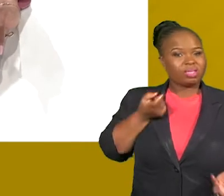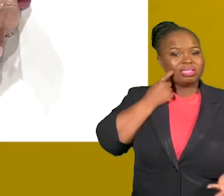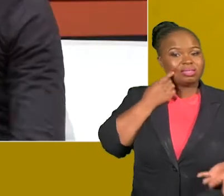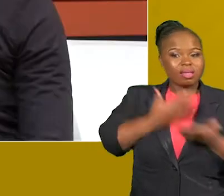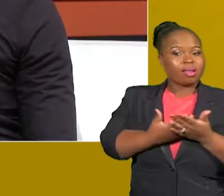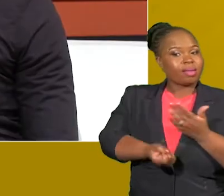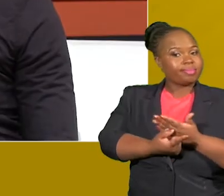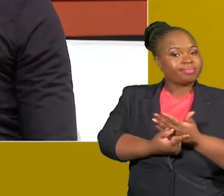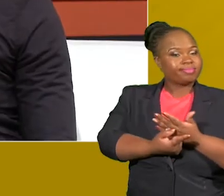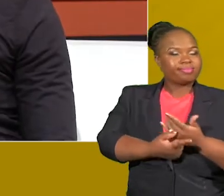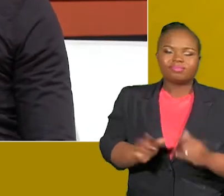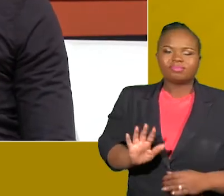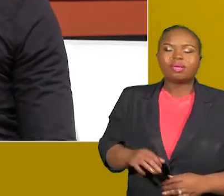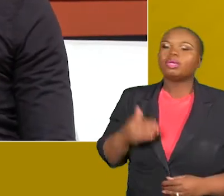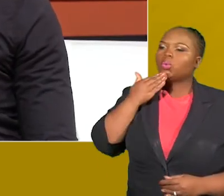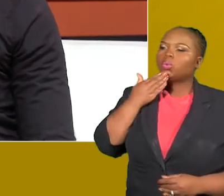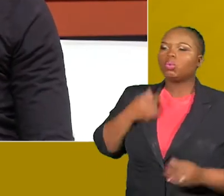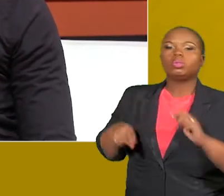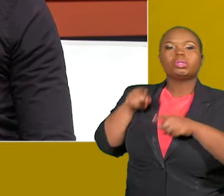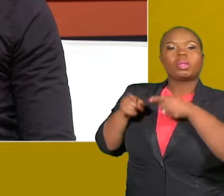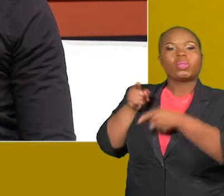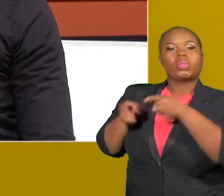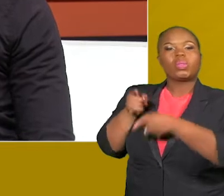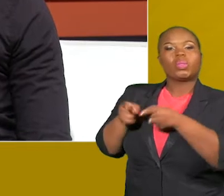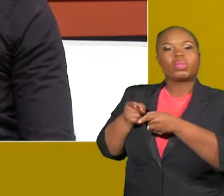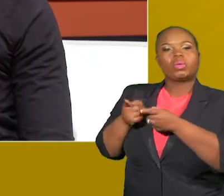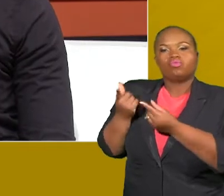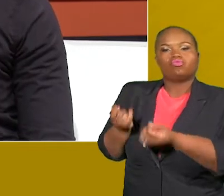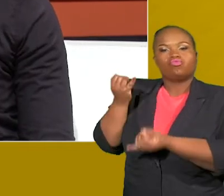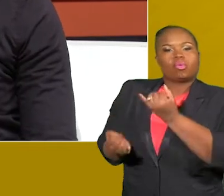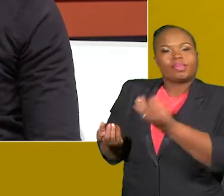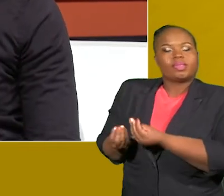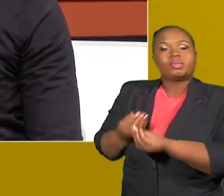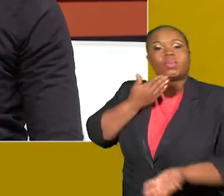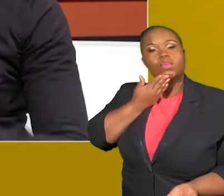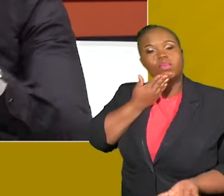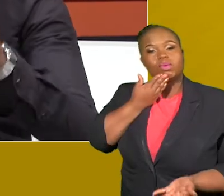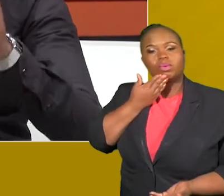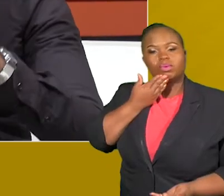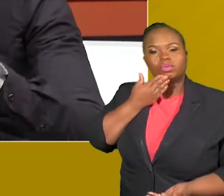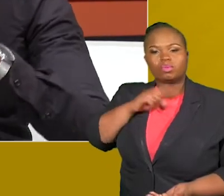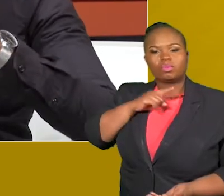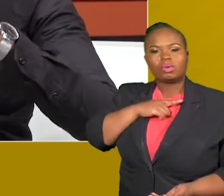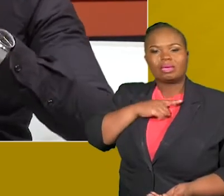But again, the perpetrator, who is the perpetrator? We've got a perpetrator. We've got a potential perpetrator. We've got a perpetrator who is a perpetrator